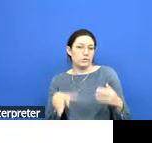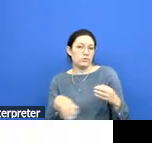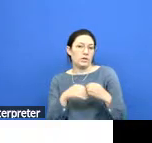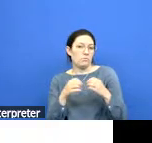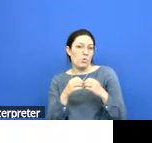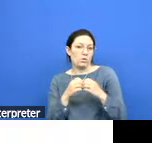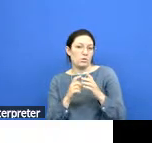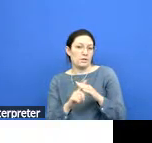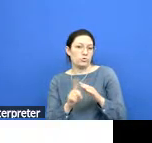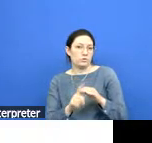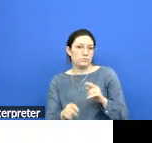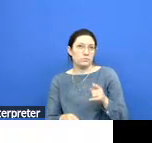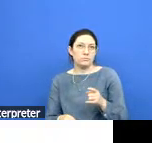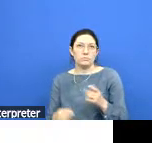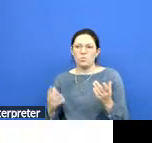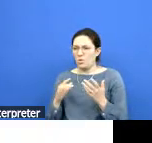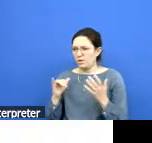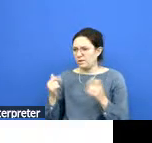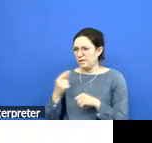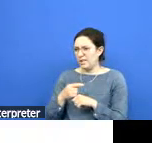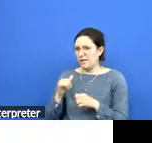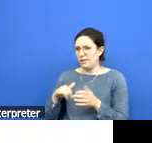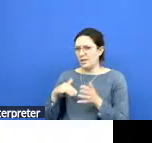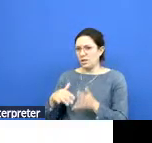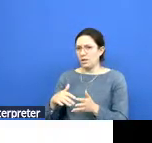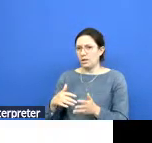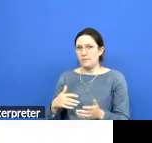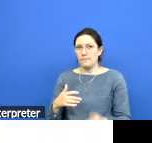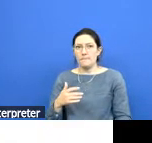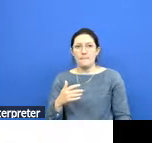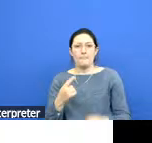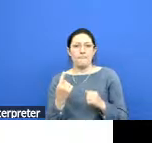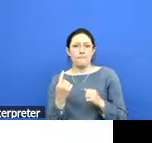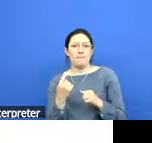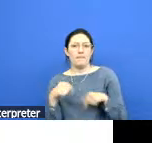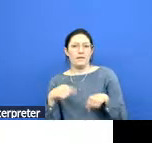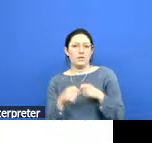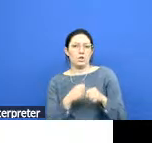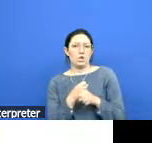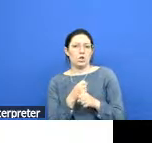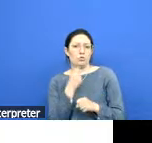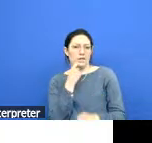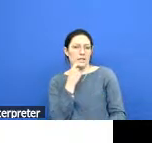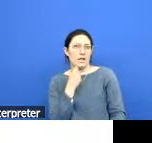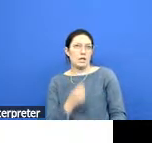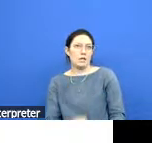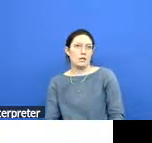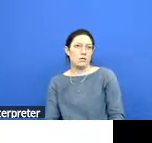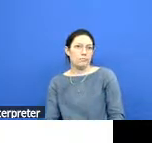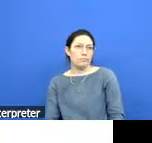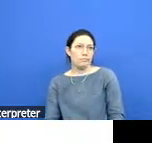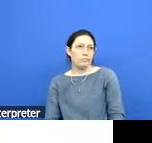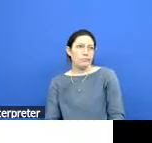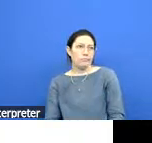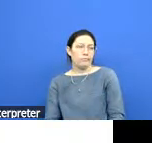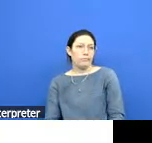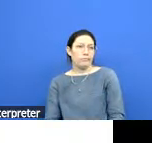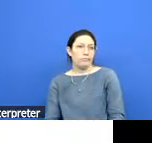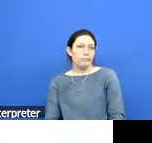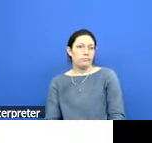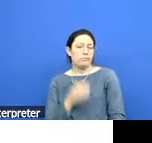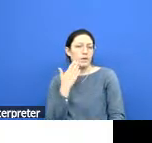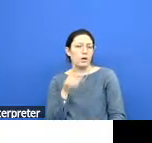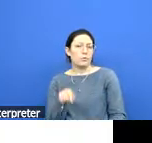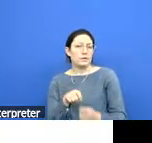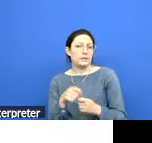is, when was the date of that traffic study? It was earlier this year. Would have to get I'm not the exact